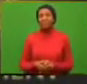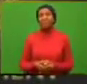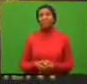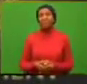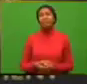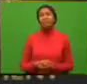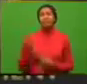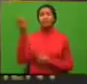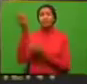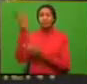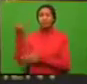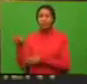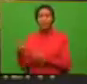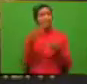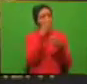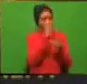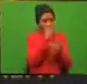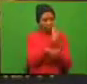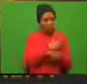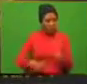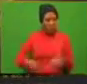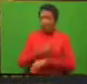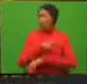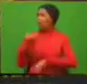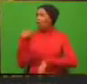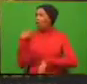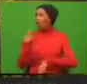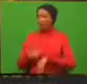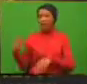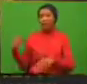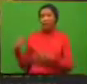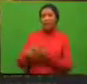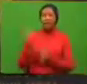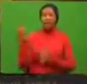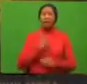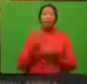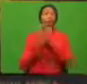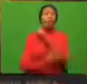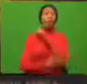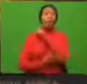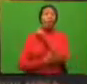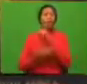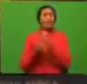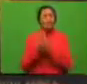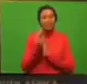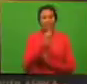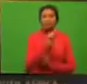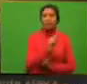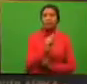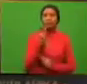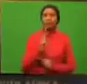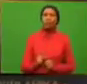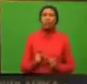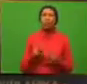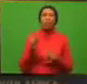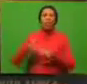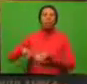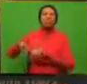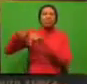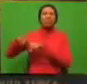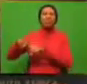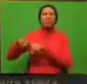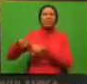Madam Speaker, Mr. President, for far too long, our country's enormous potential has been held up and